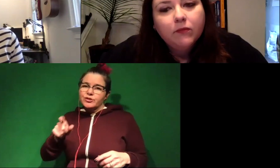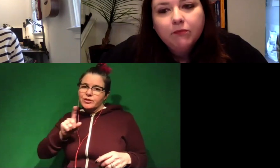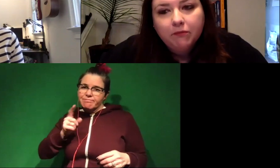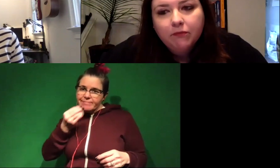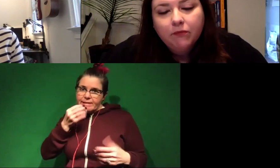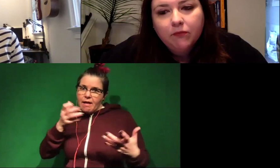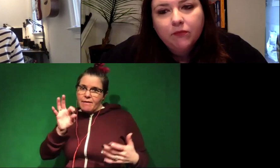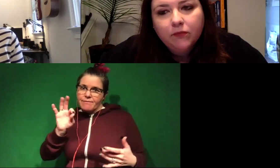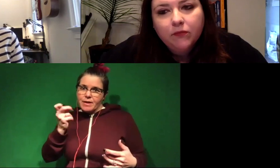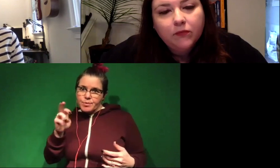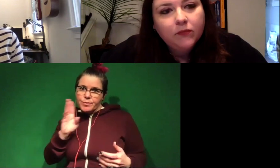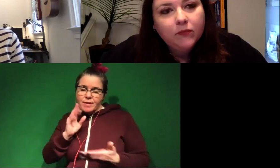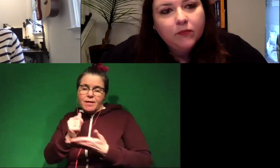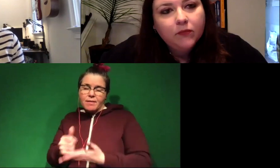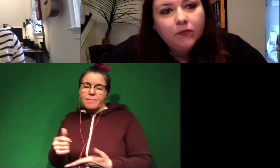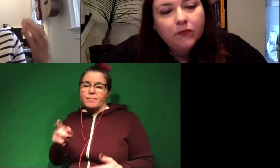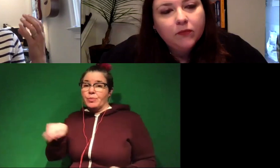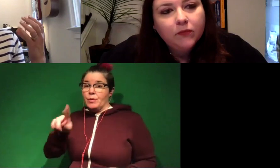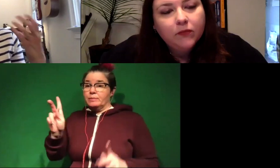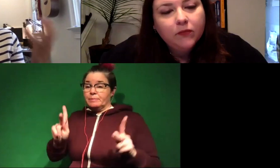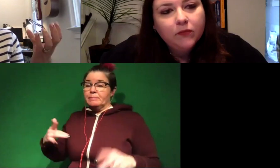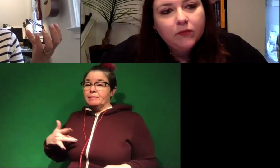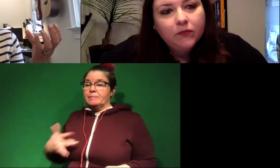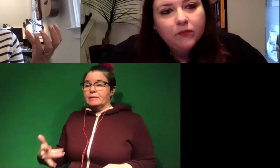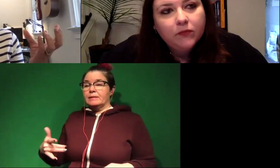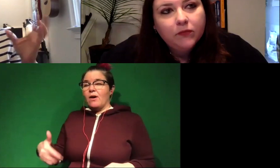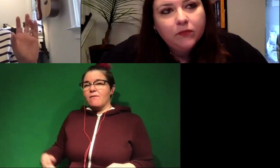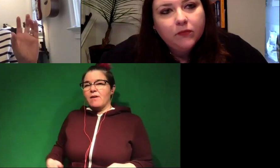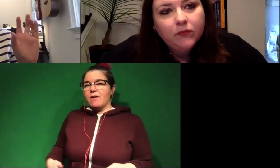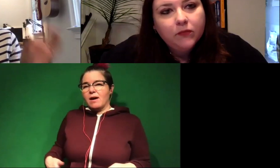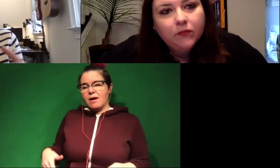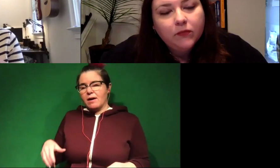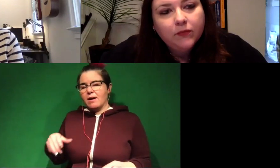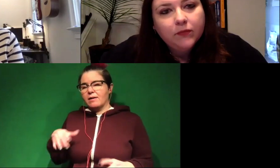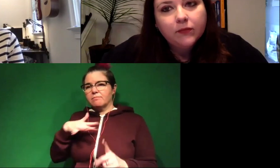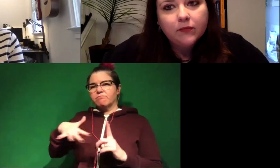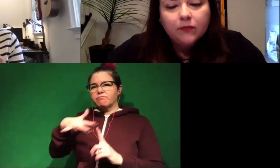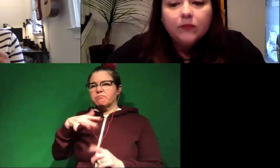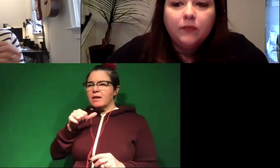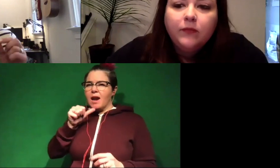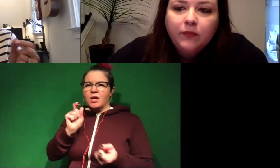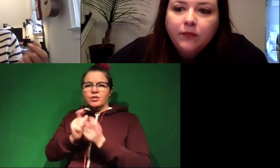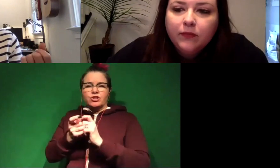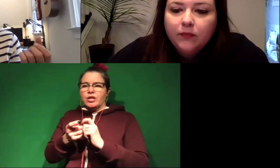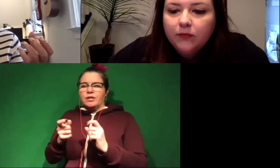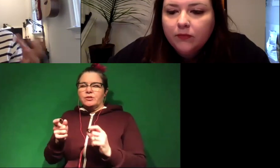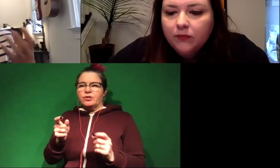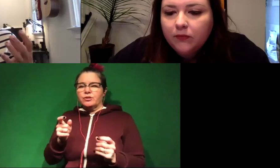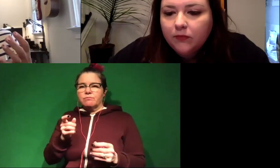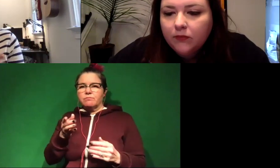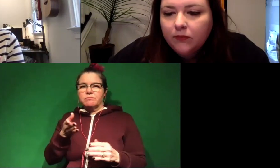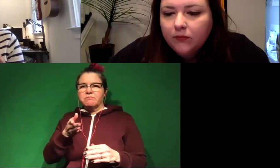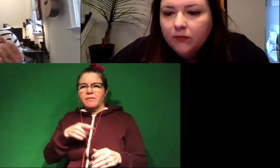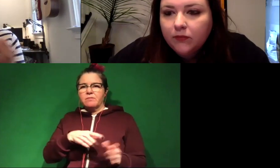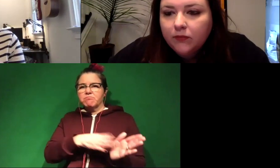right? Those people tend to have a gut microbiota that doesn't change over time. And if it does get